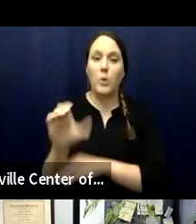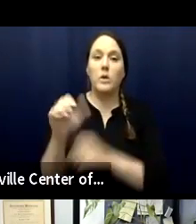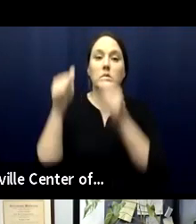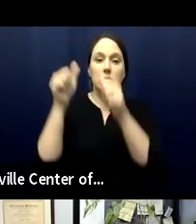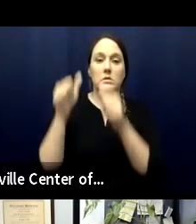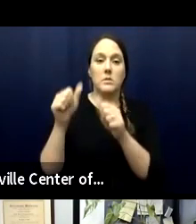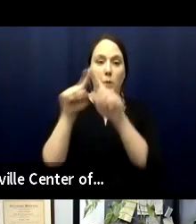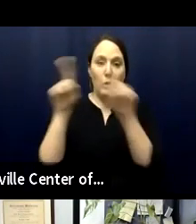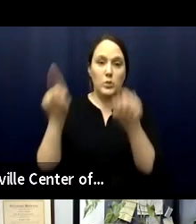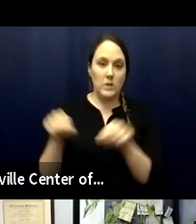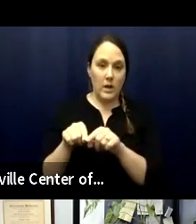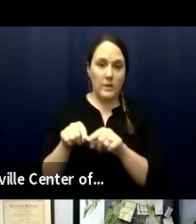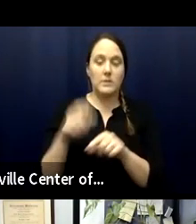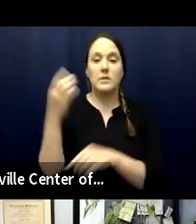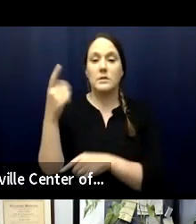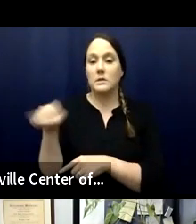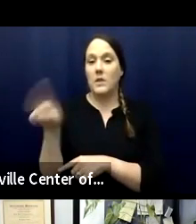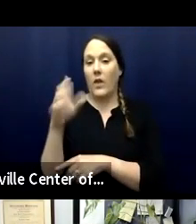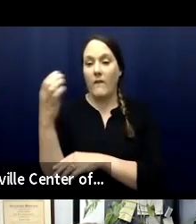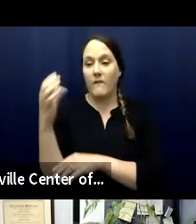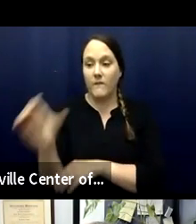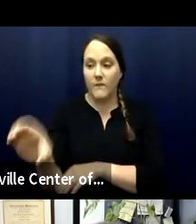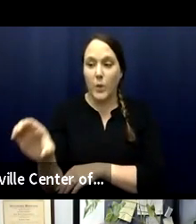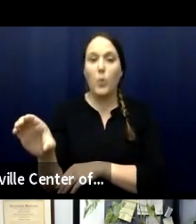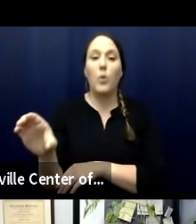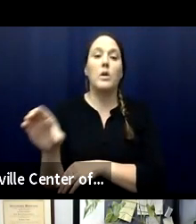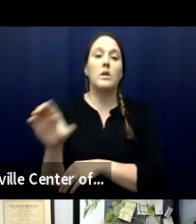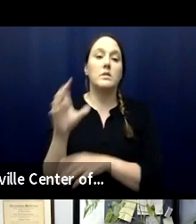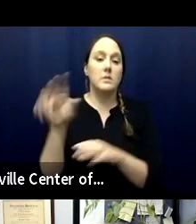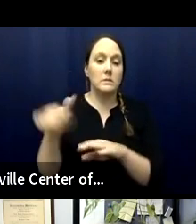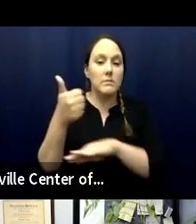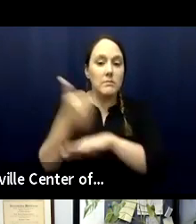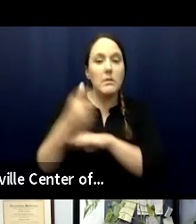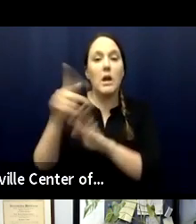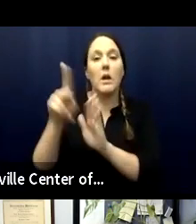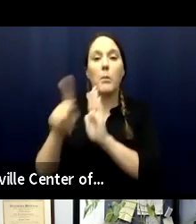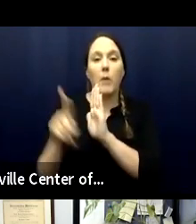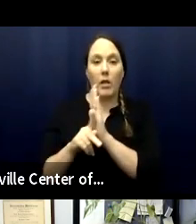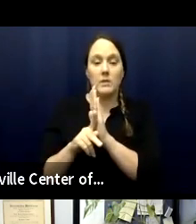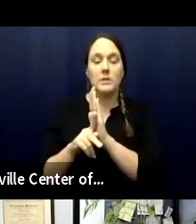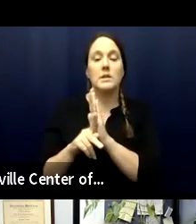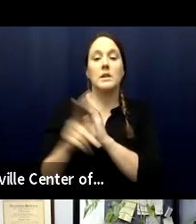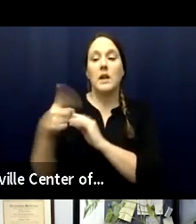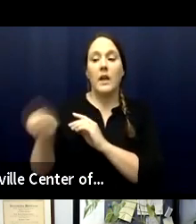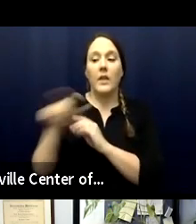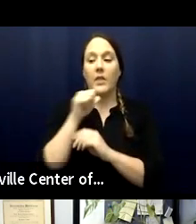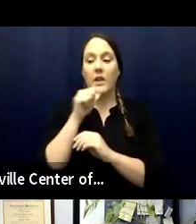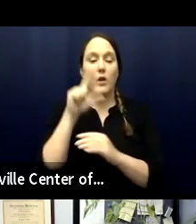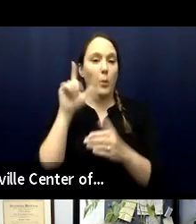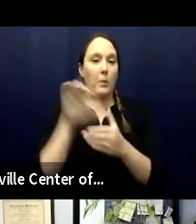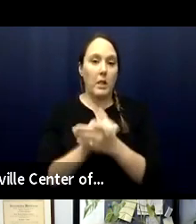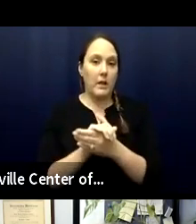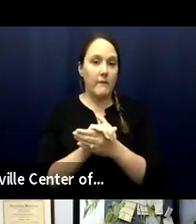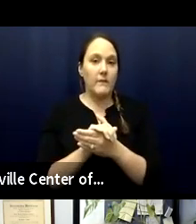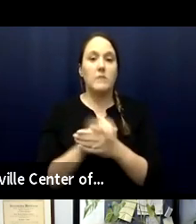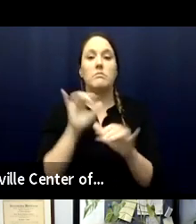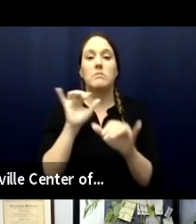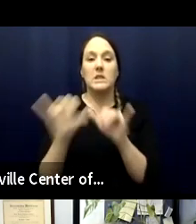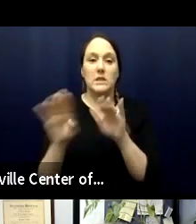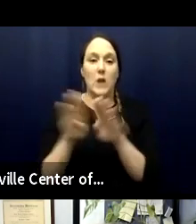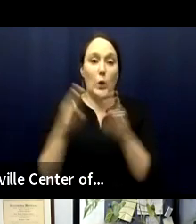being forced to enact policies that they don't believe in to stay in